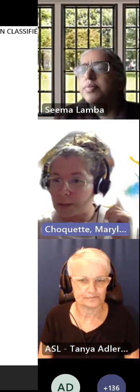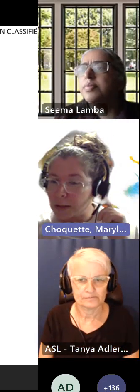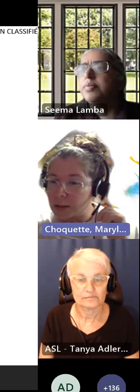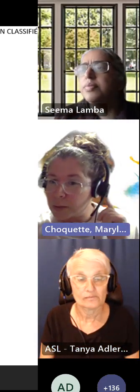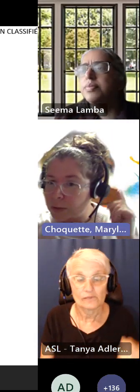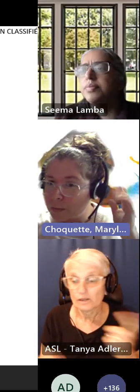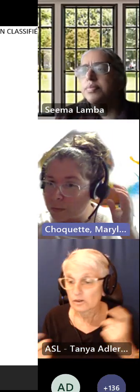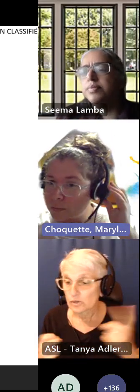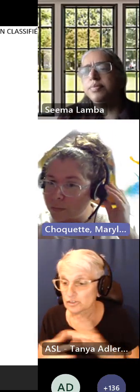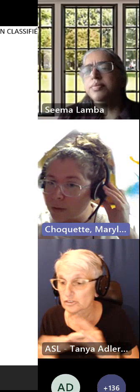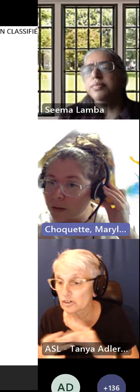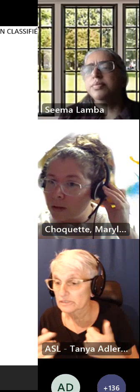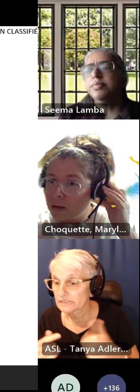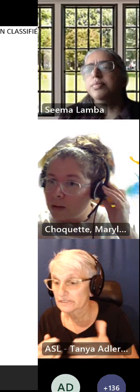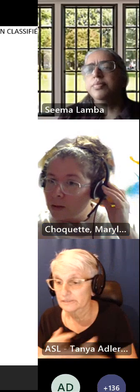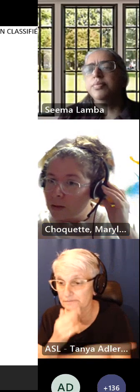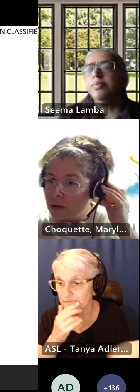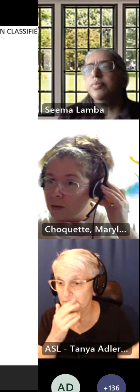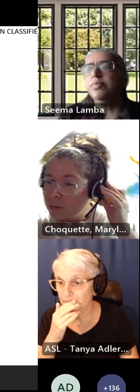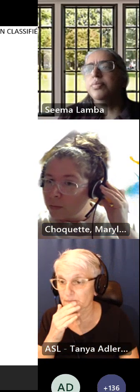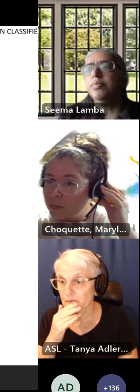Questions or comments at this point?